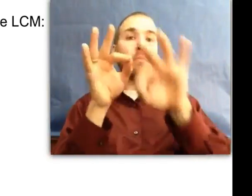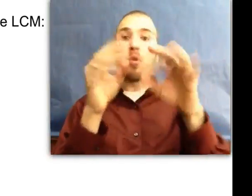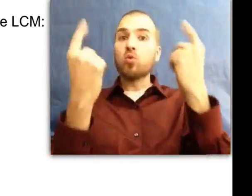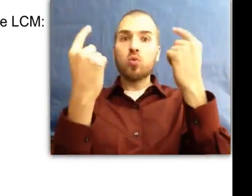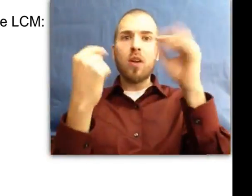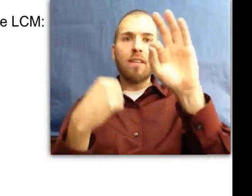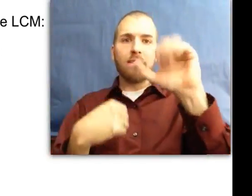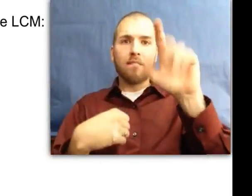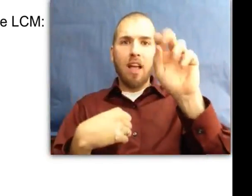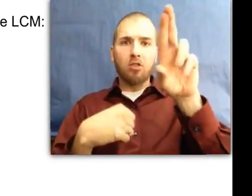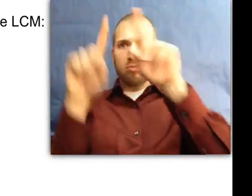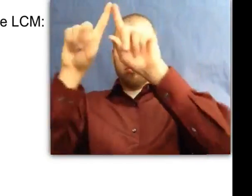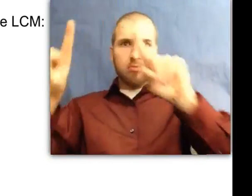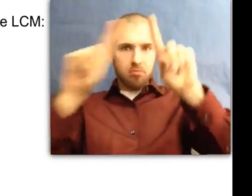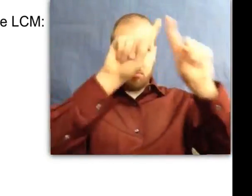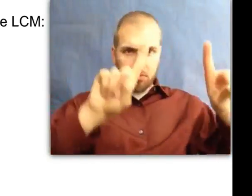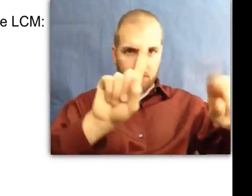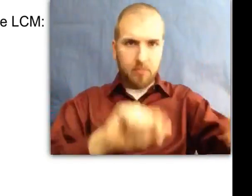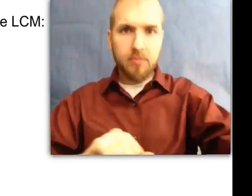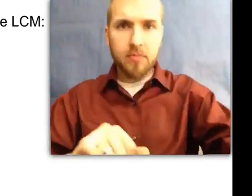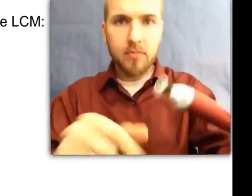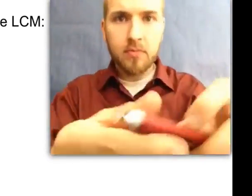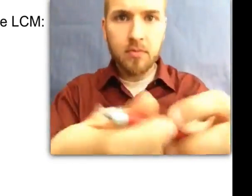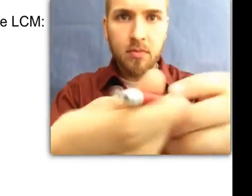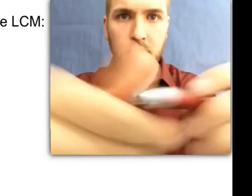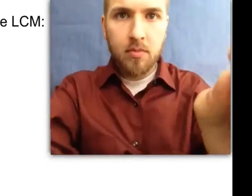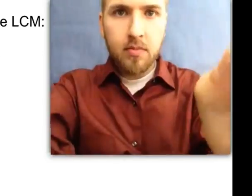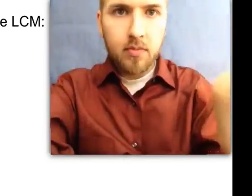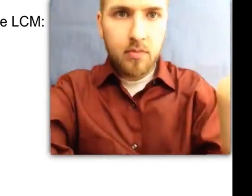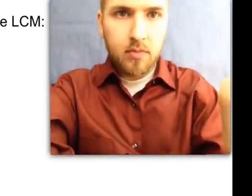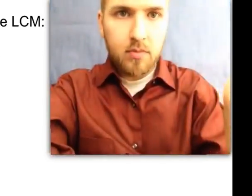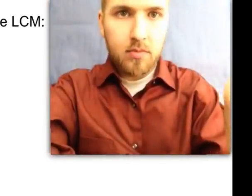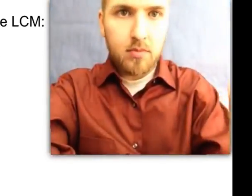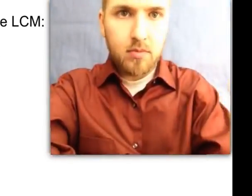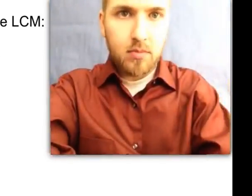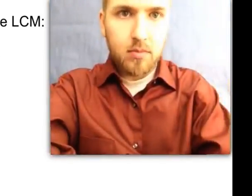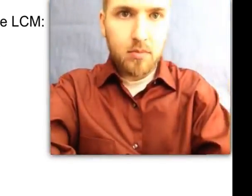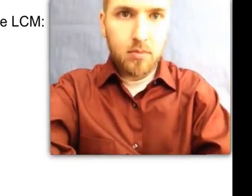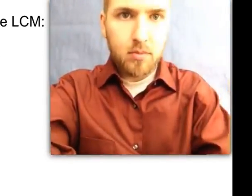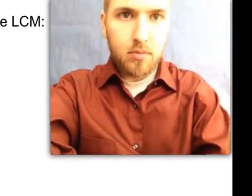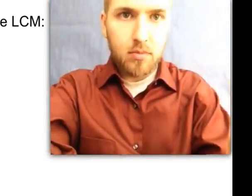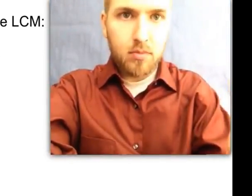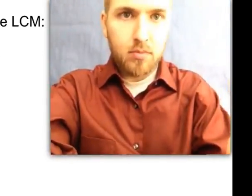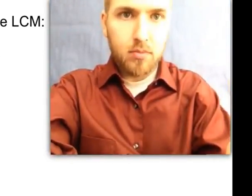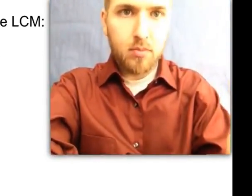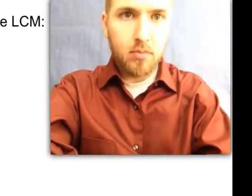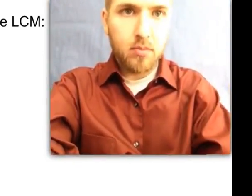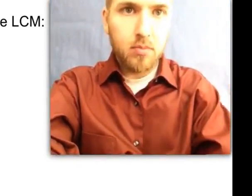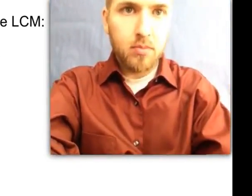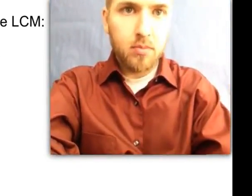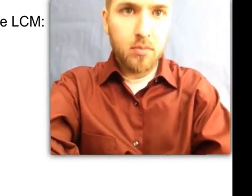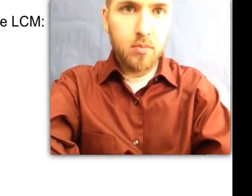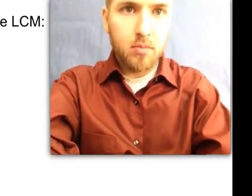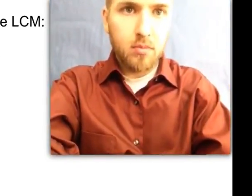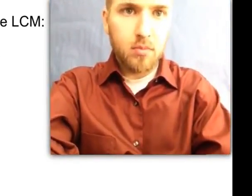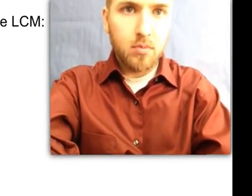14. Okay, so it's kind of hard when you have bigger numbers. So we're going to do this factoring method. So what you'll start with is draw